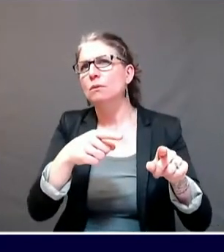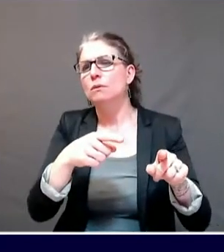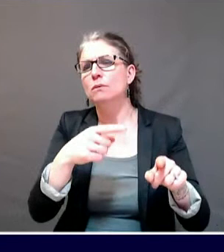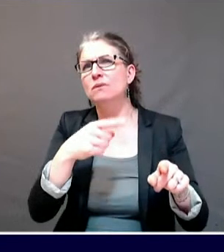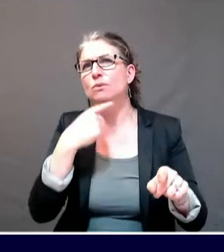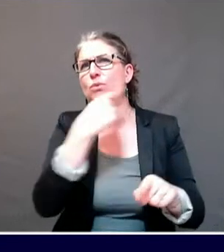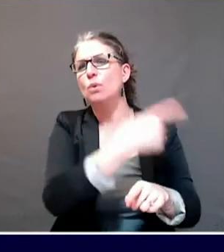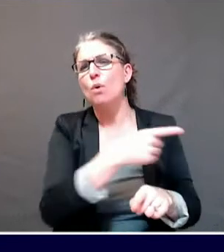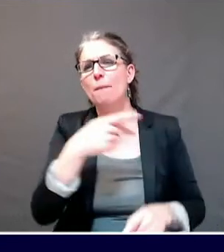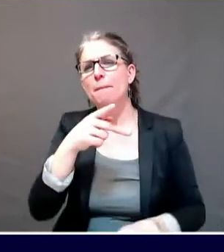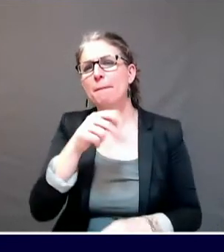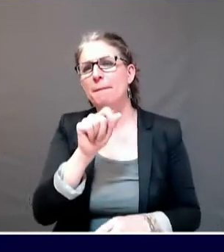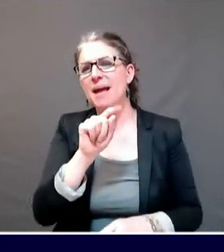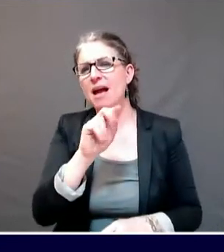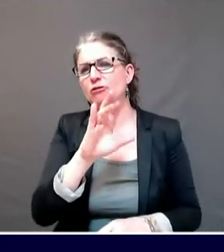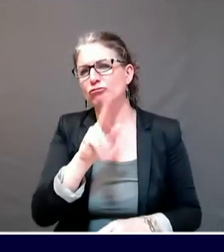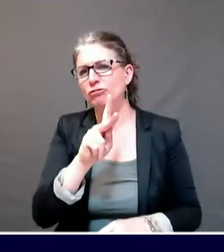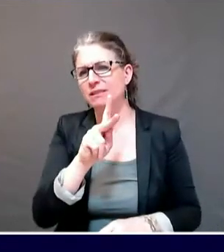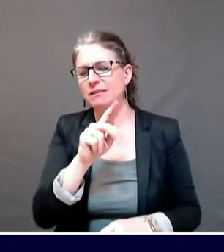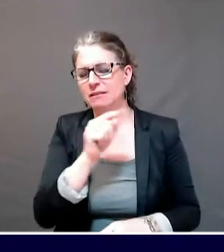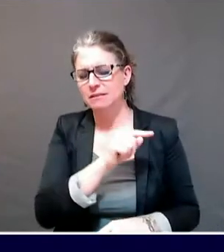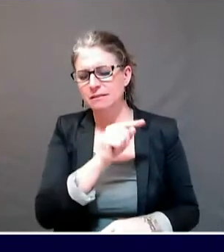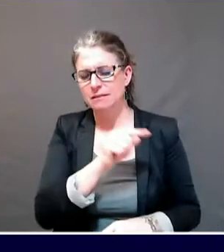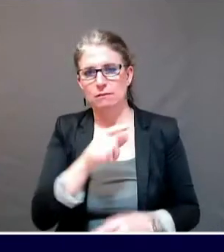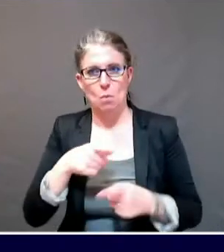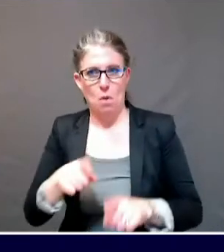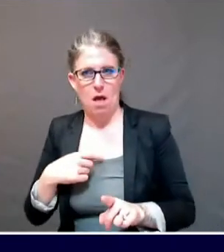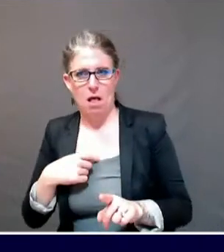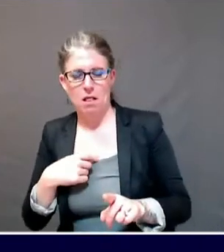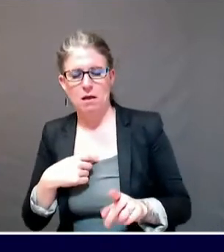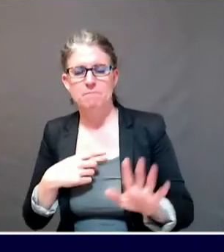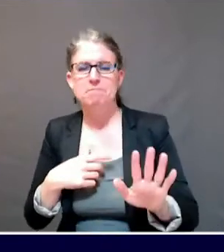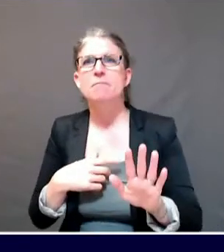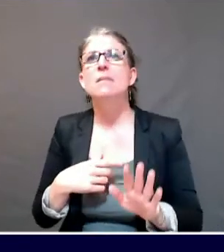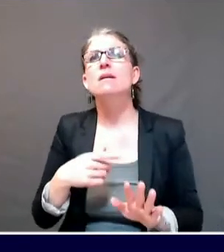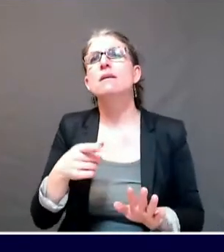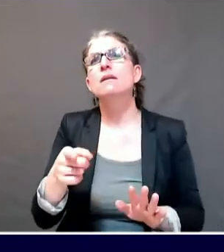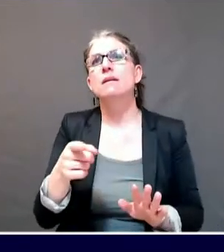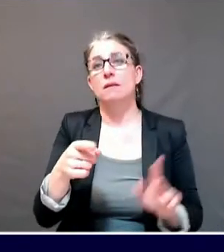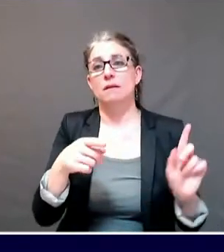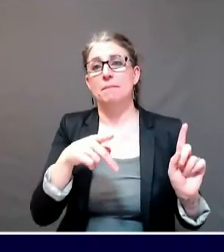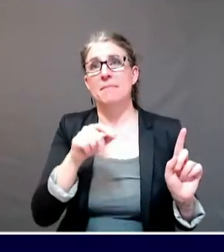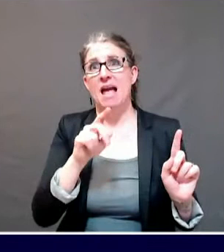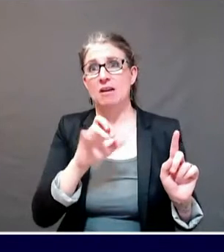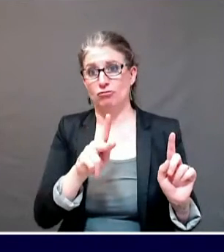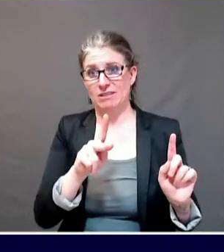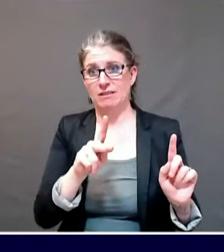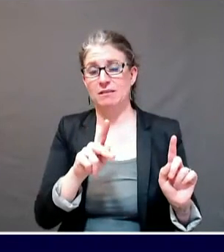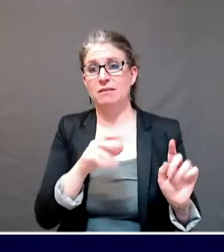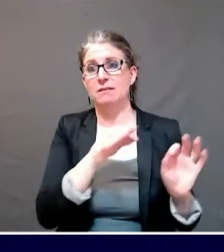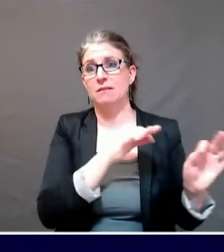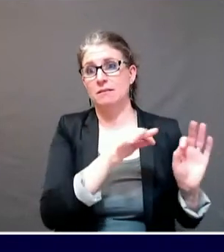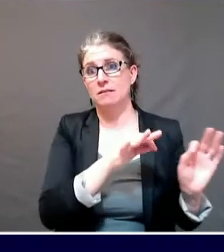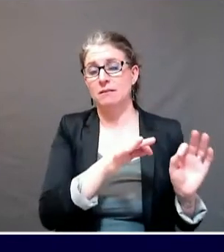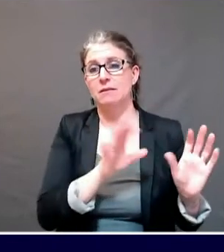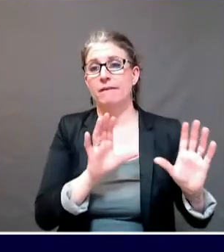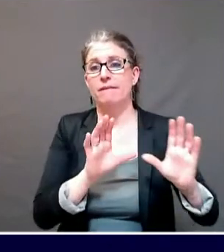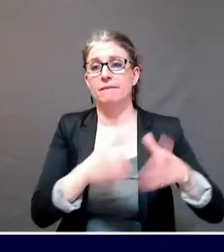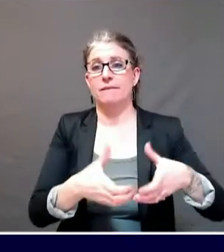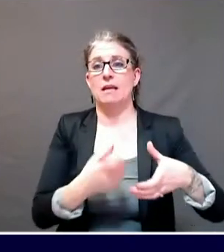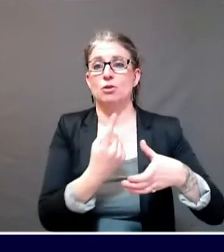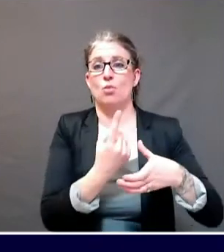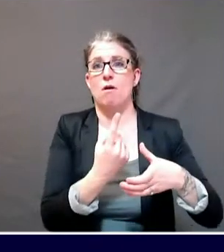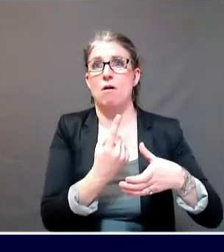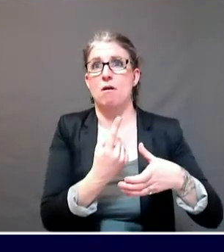in phase 1, how many people, or what is the percentage of people would you say have decided to opt out of